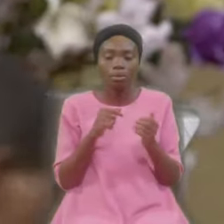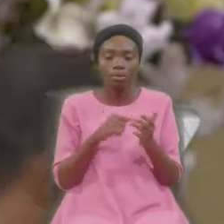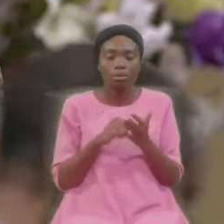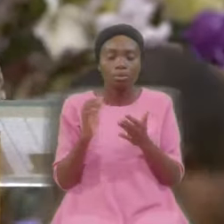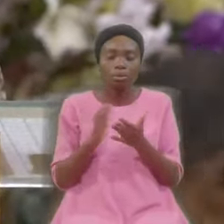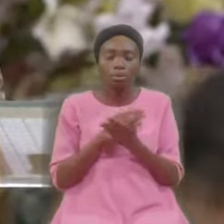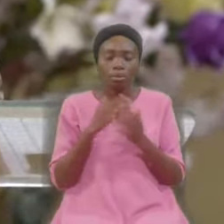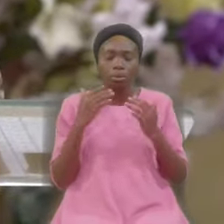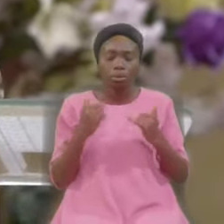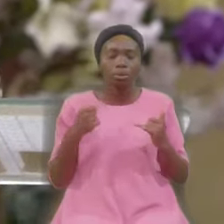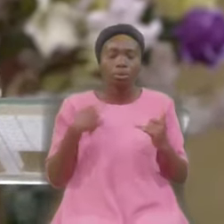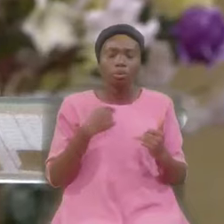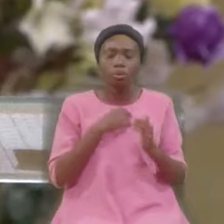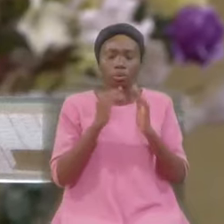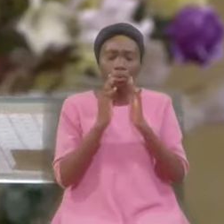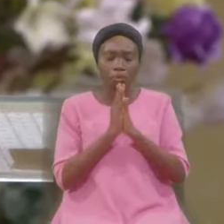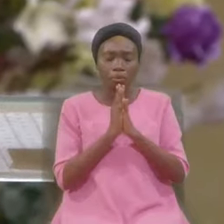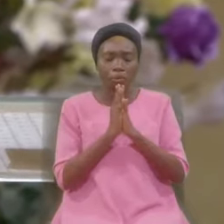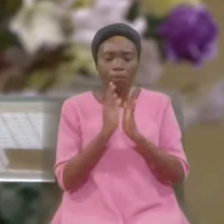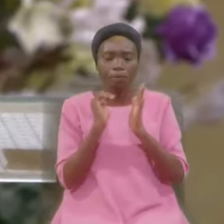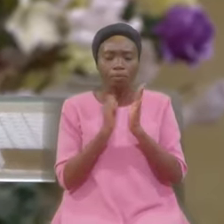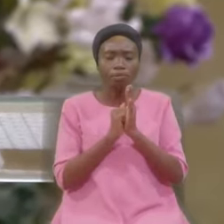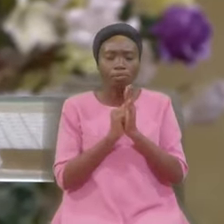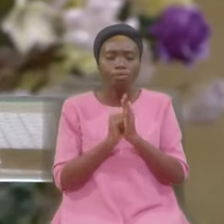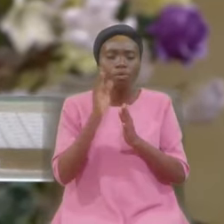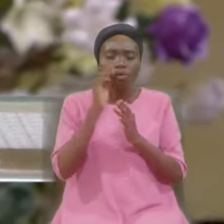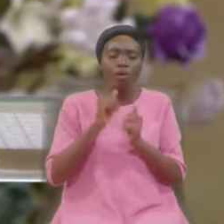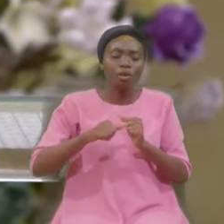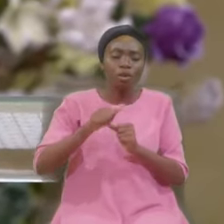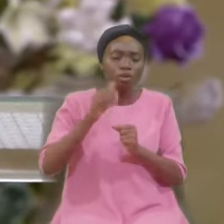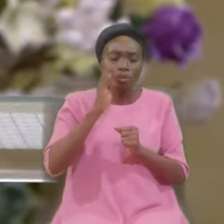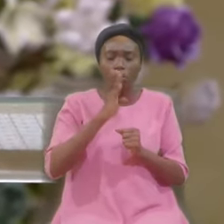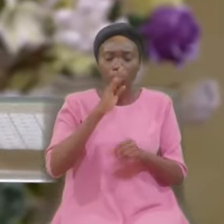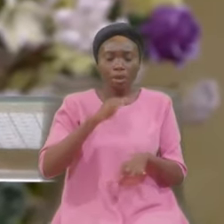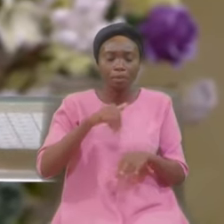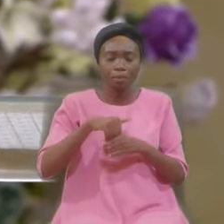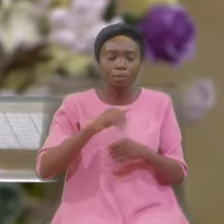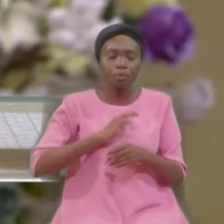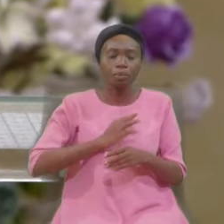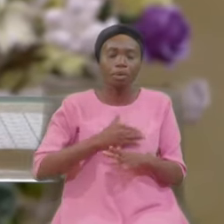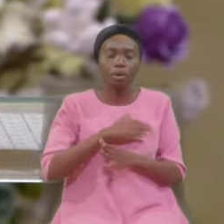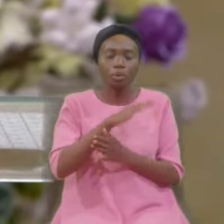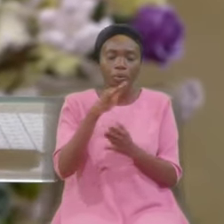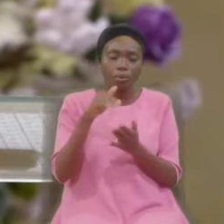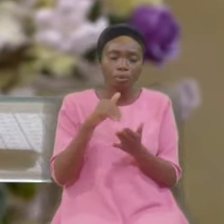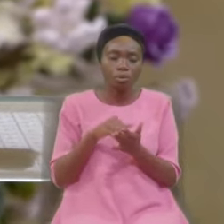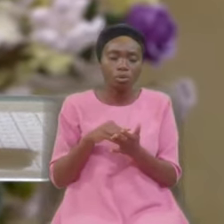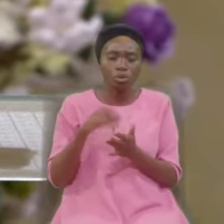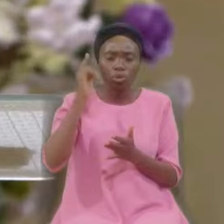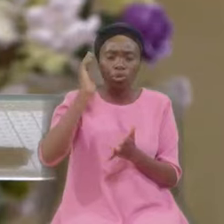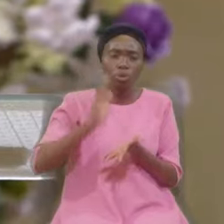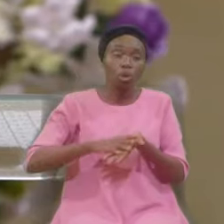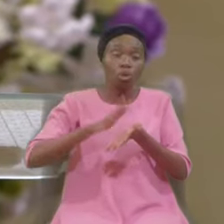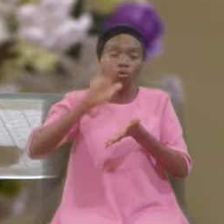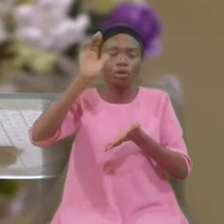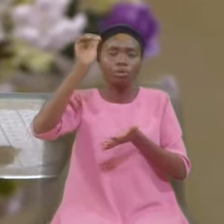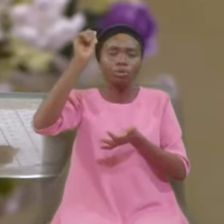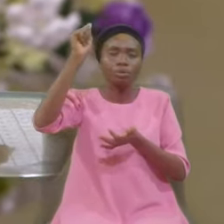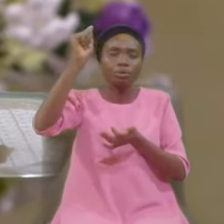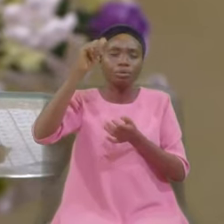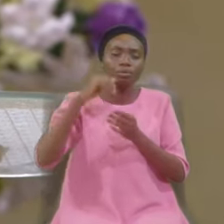pray that your fellowship will be in our midst. You will glorify